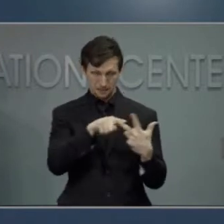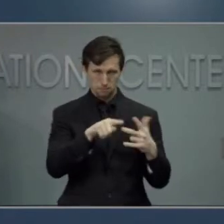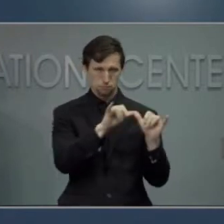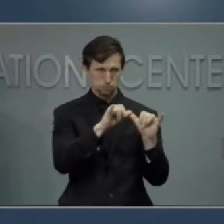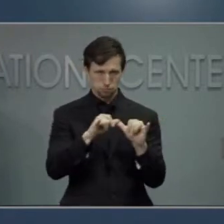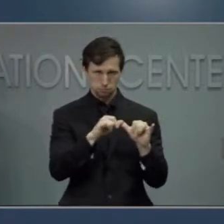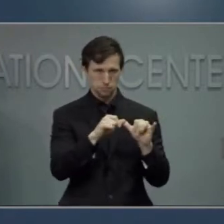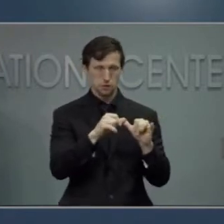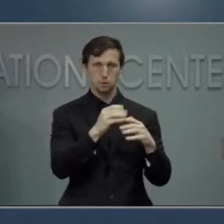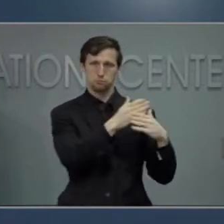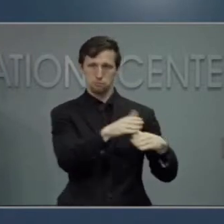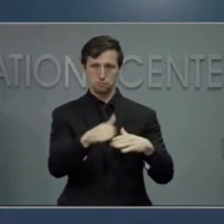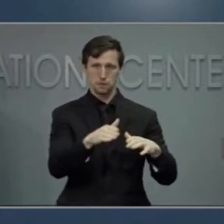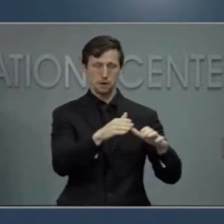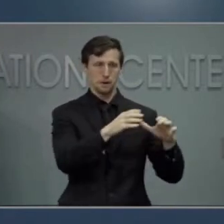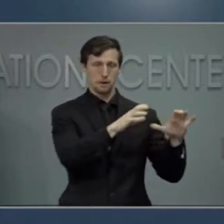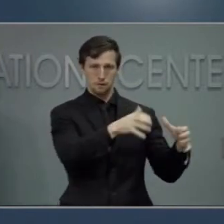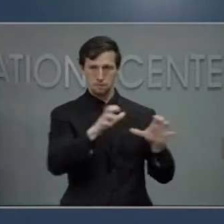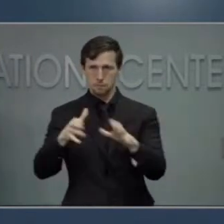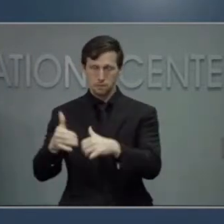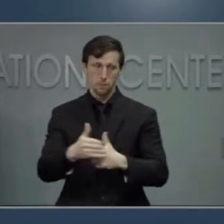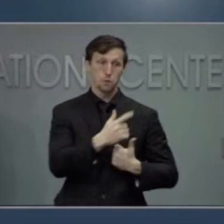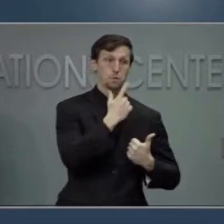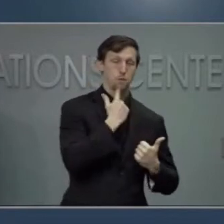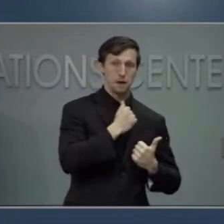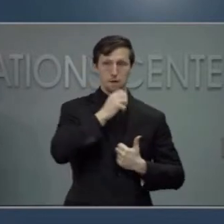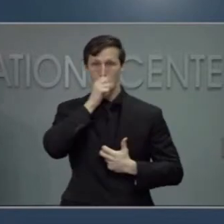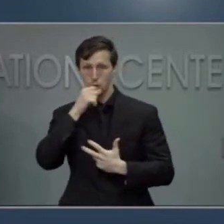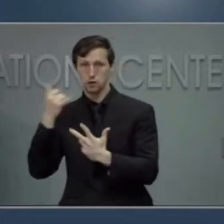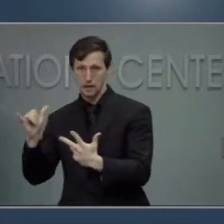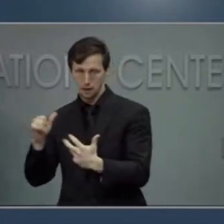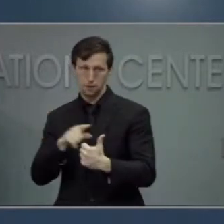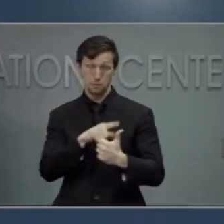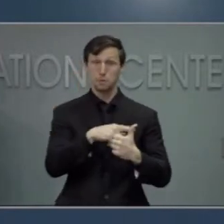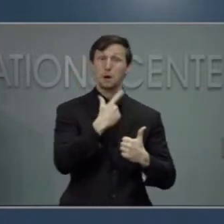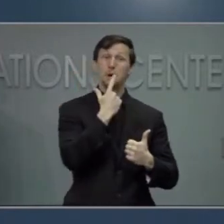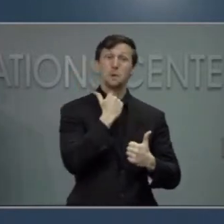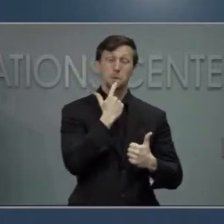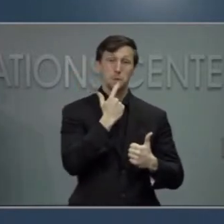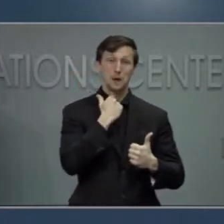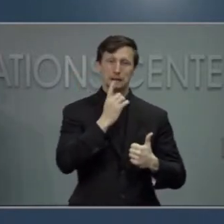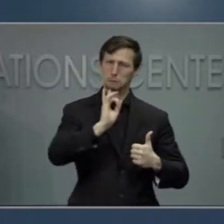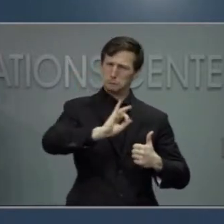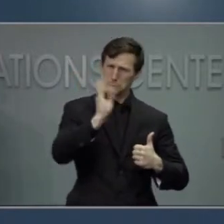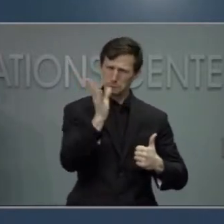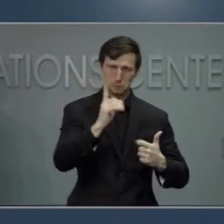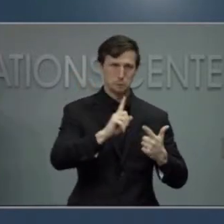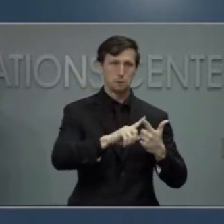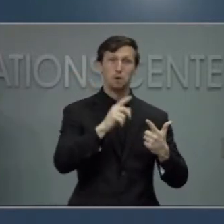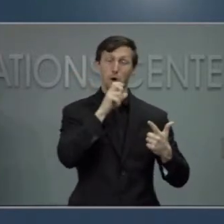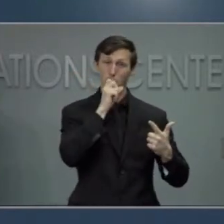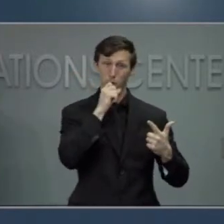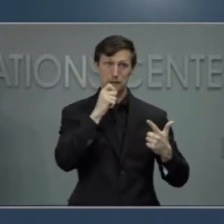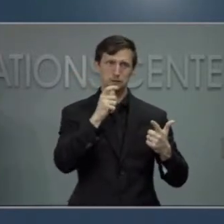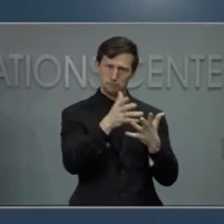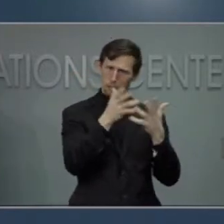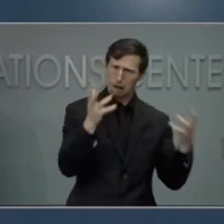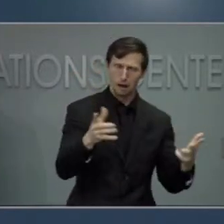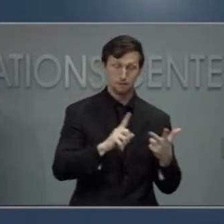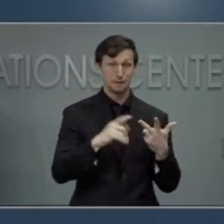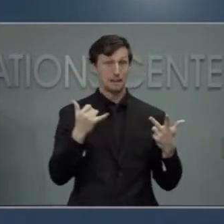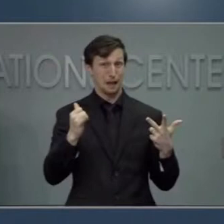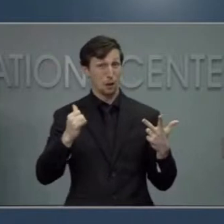and their healthcare capacity impact. Red represents critical, orange substantial, yellow